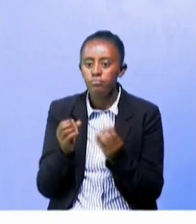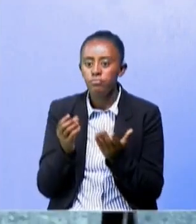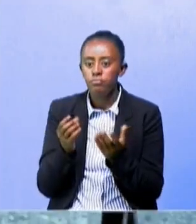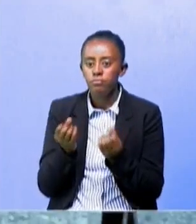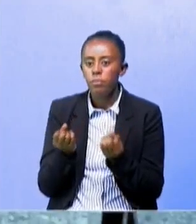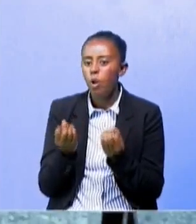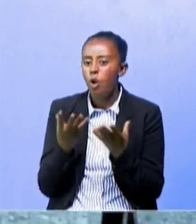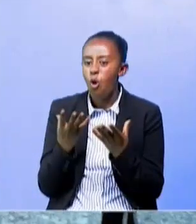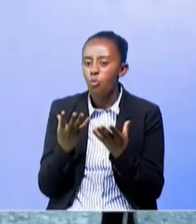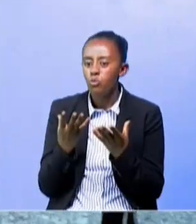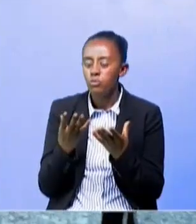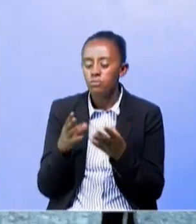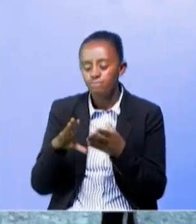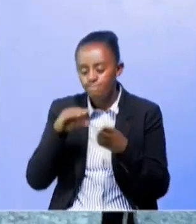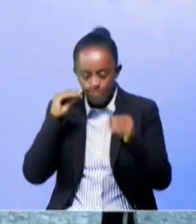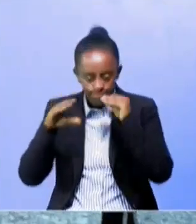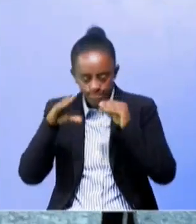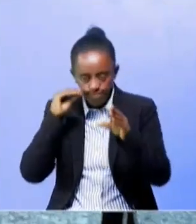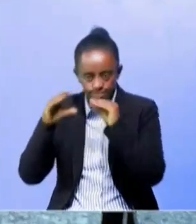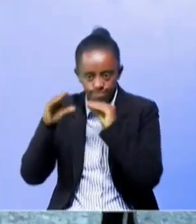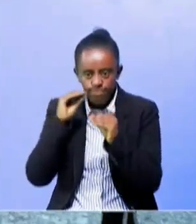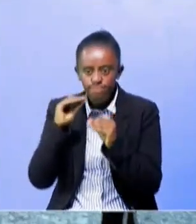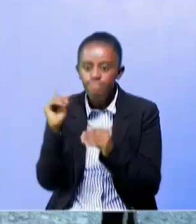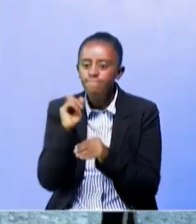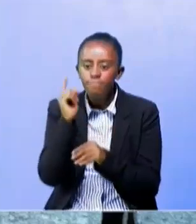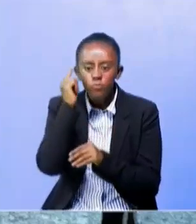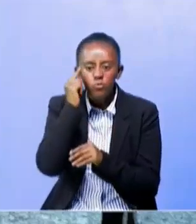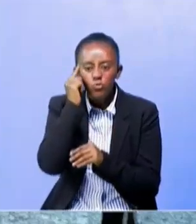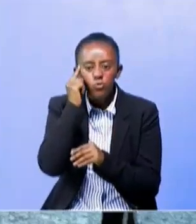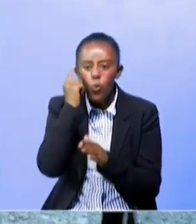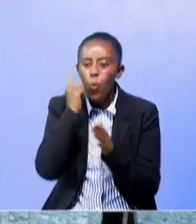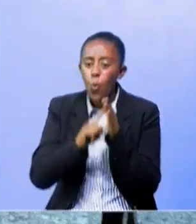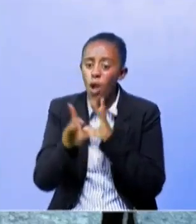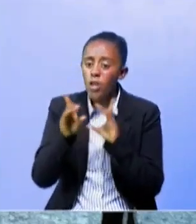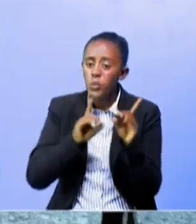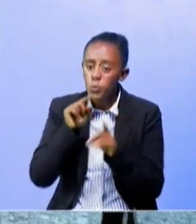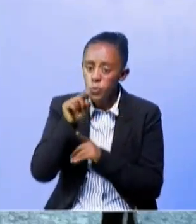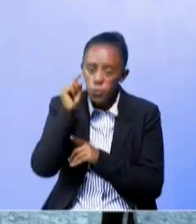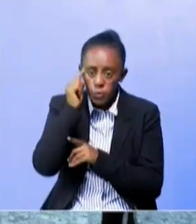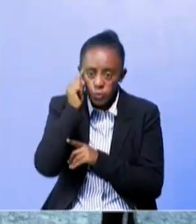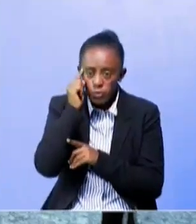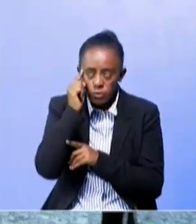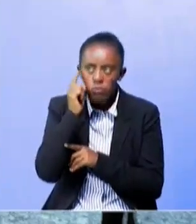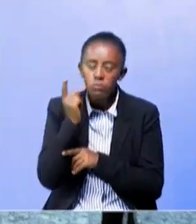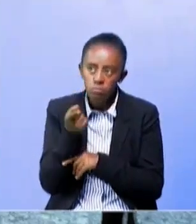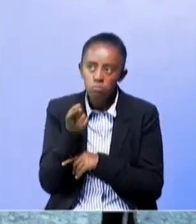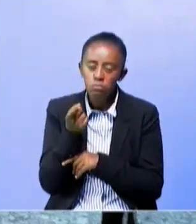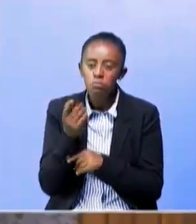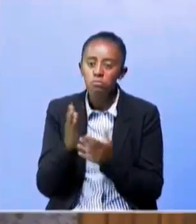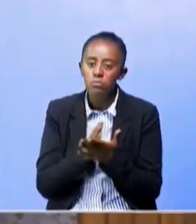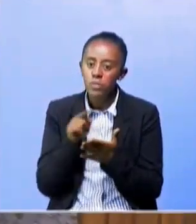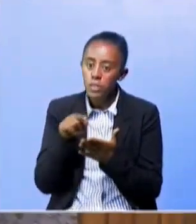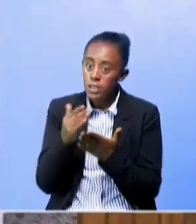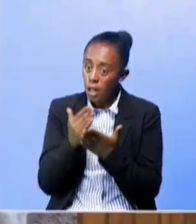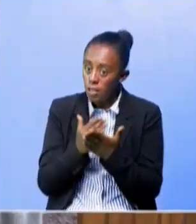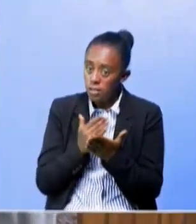learn a lot. What do you think? You are on the way to attain this